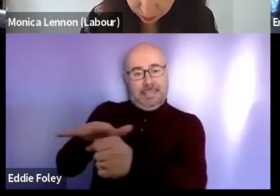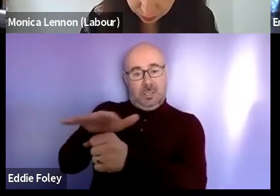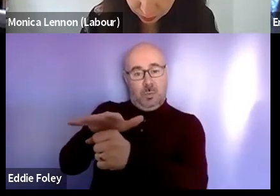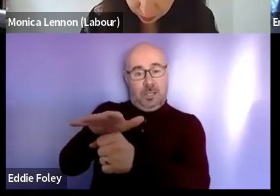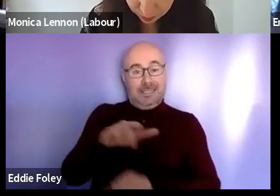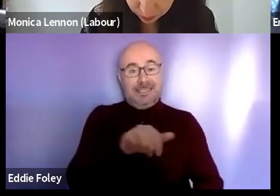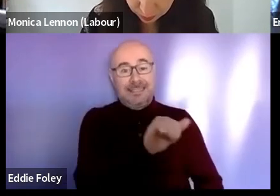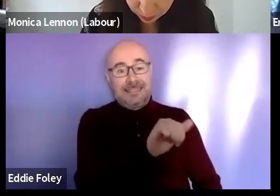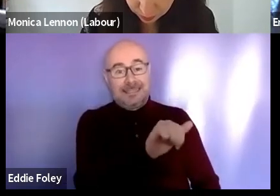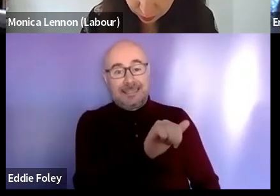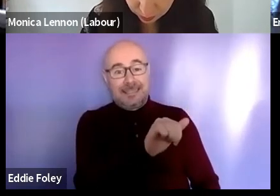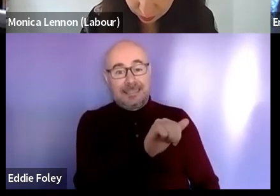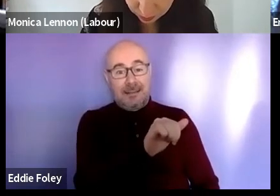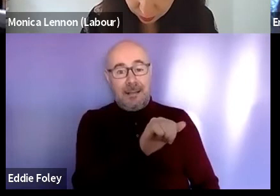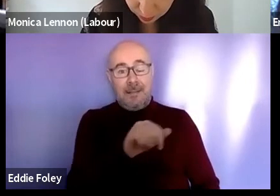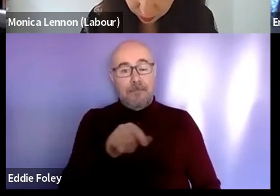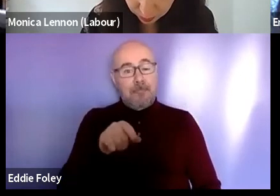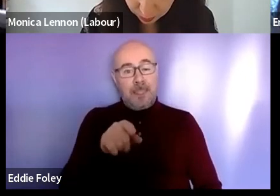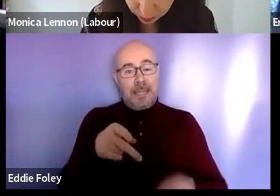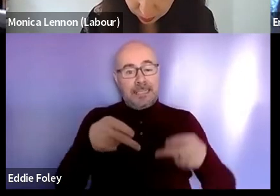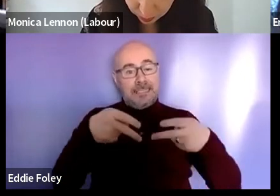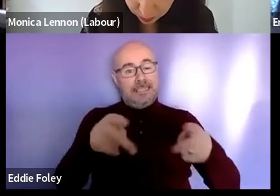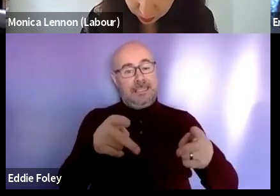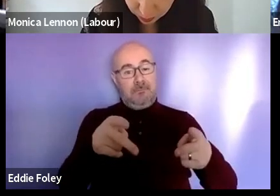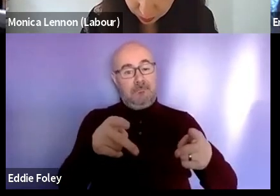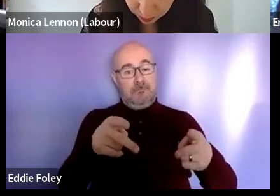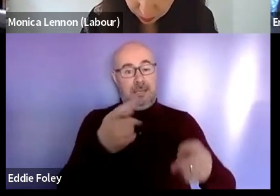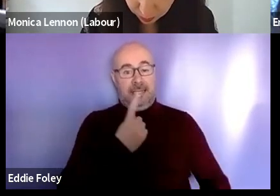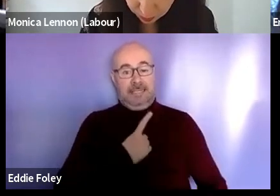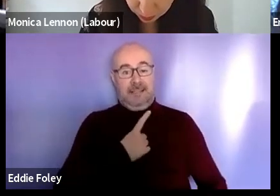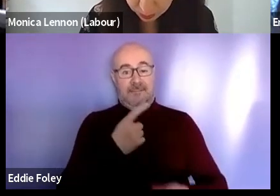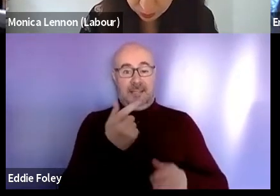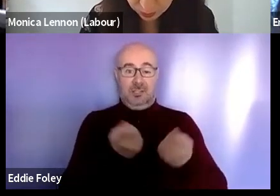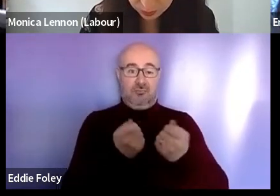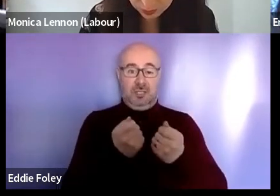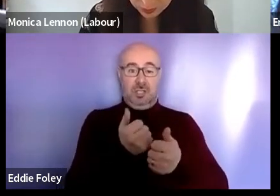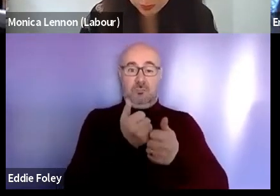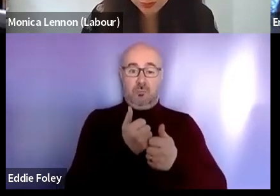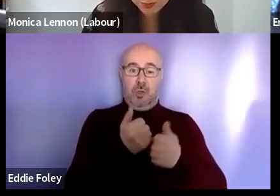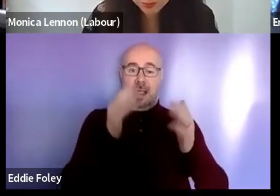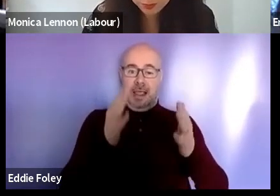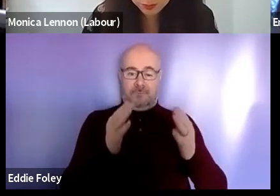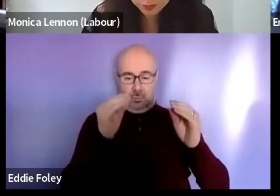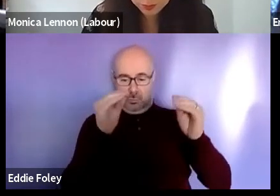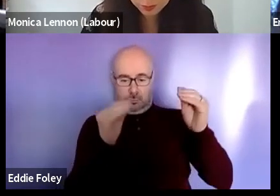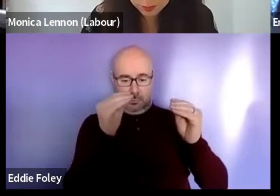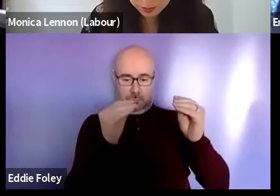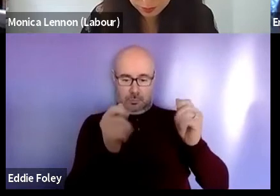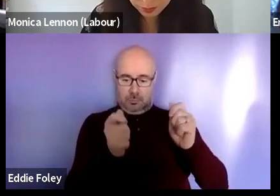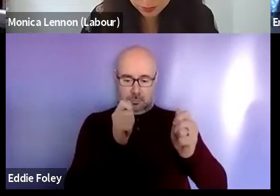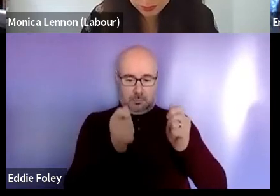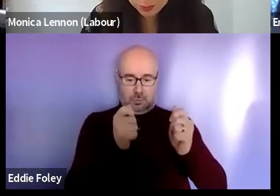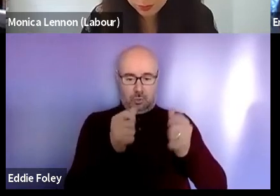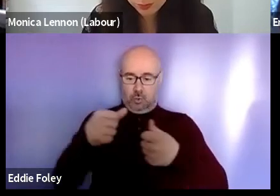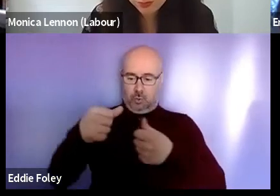must work for the individual. And one of the things that I'm very keen to do is, if